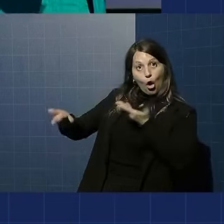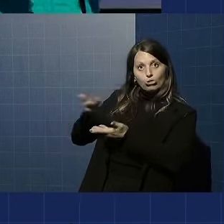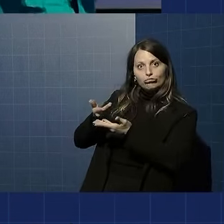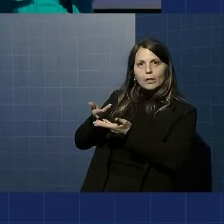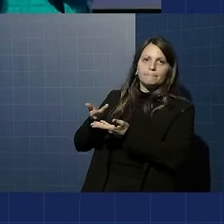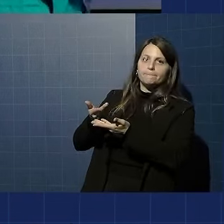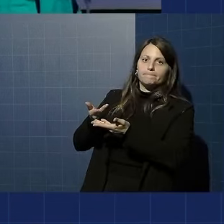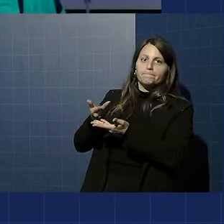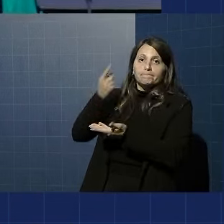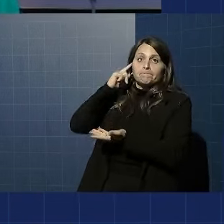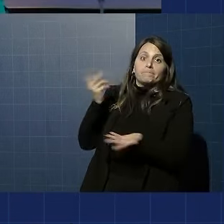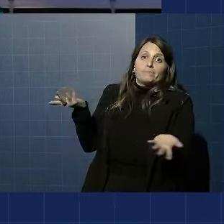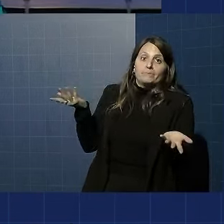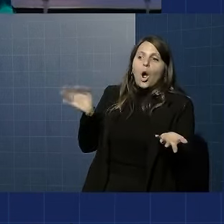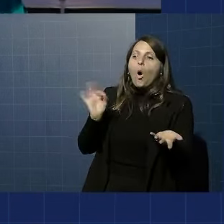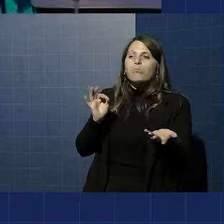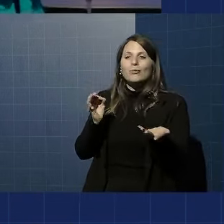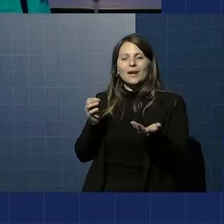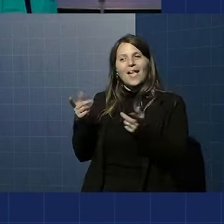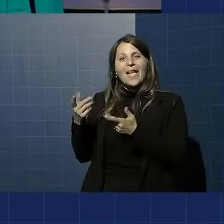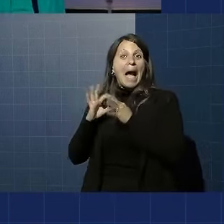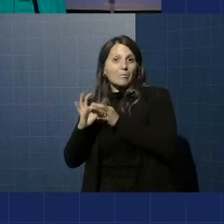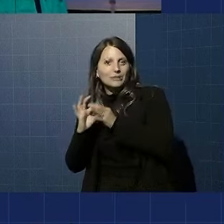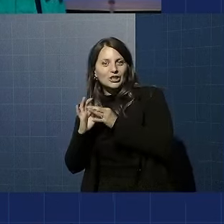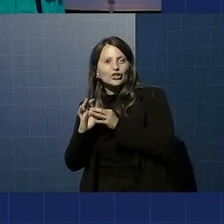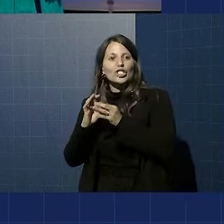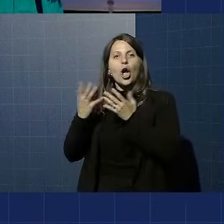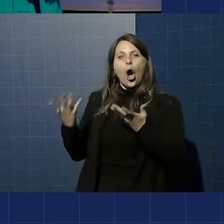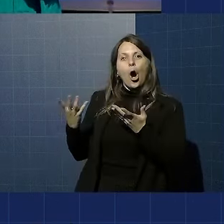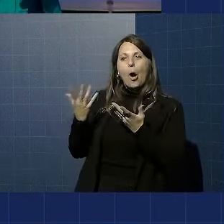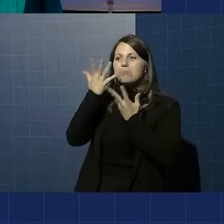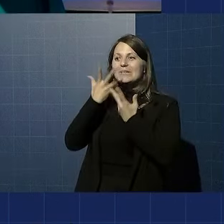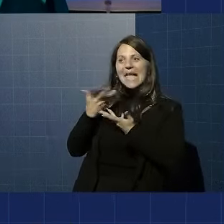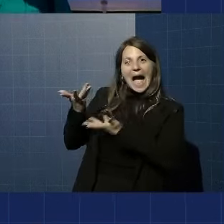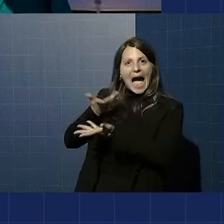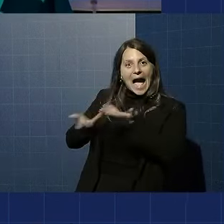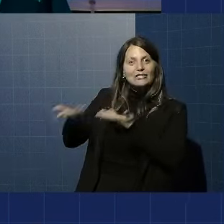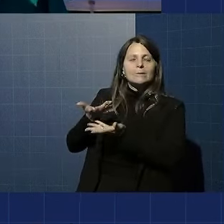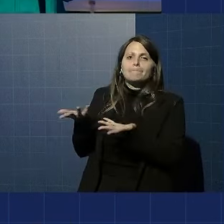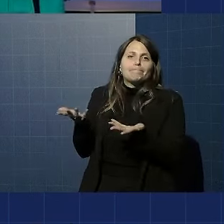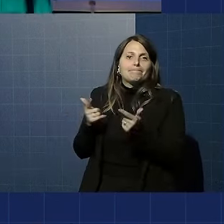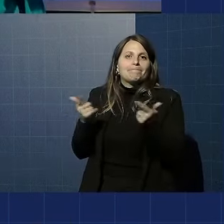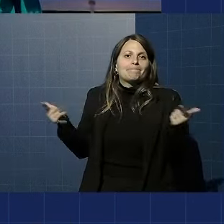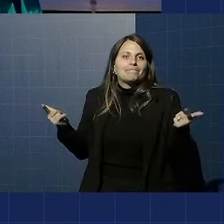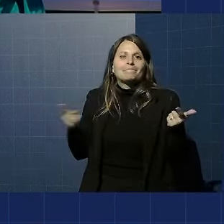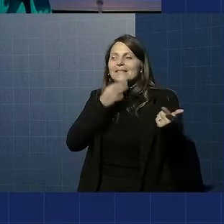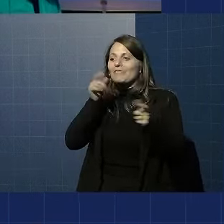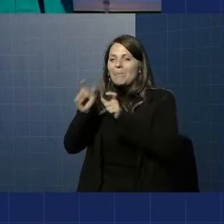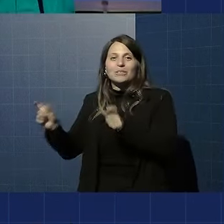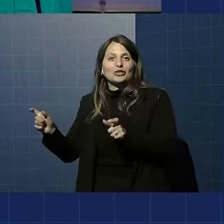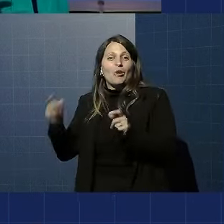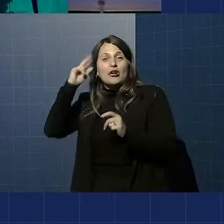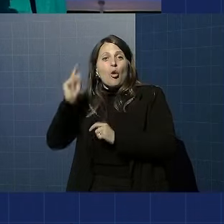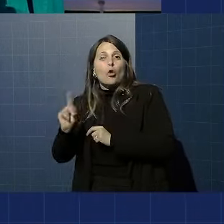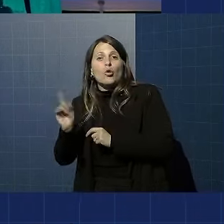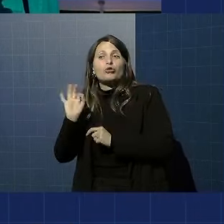with them to space. So also this introduces the complexity of having a team of people having to work together in